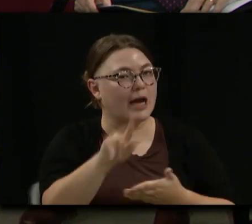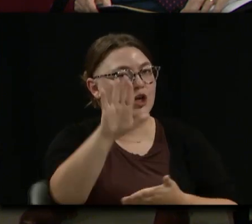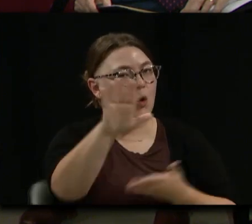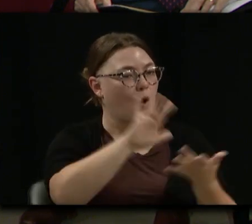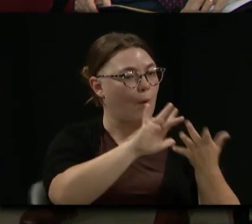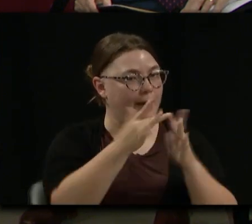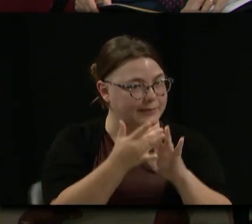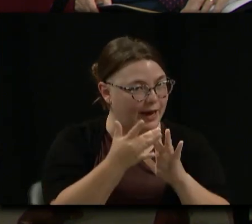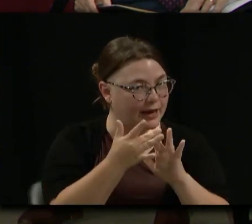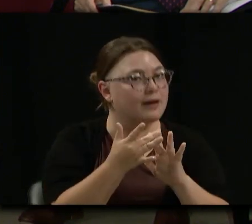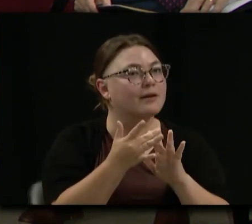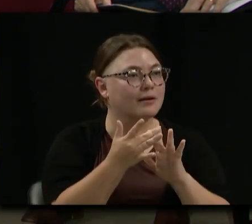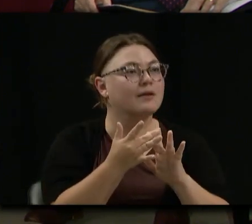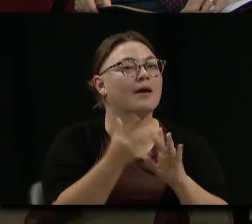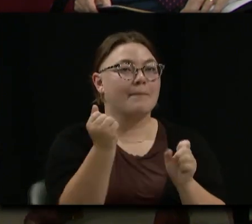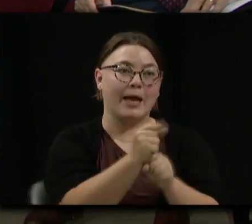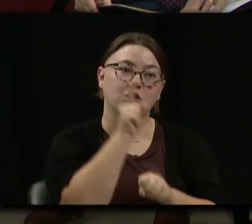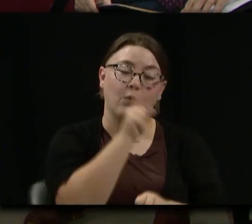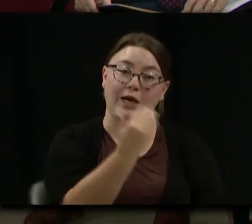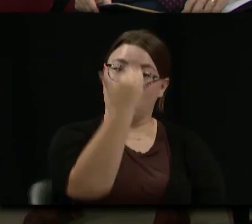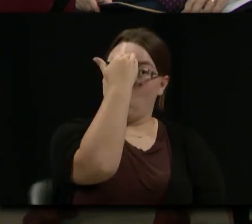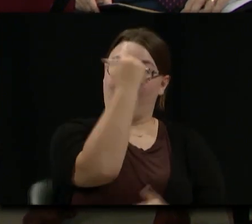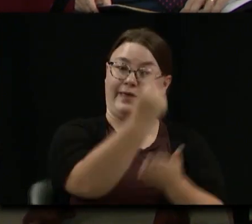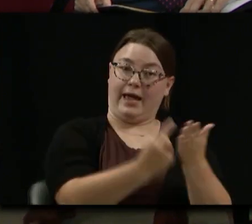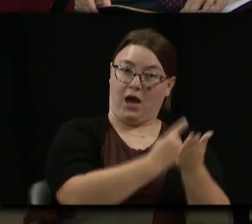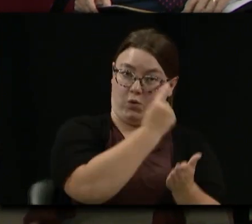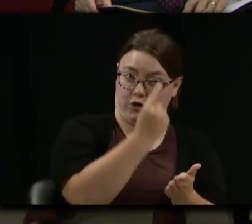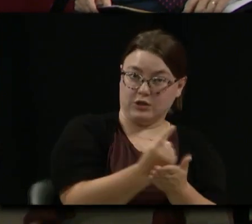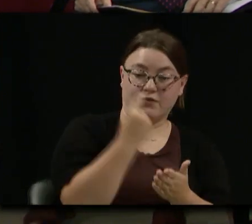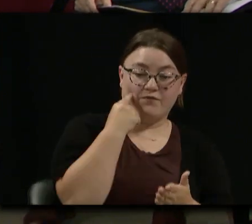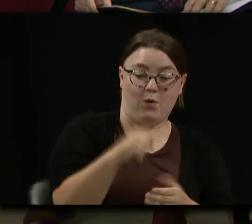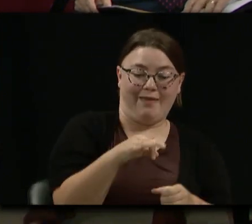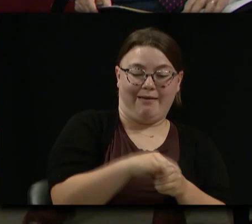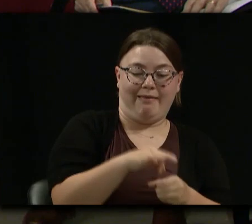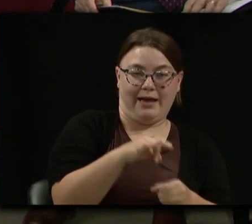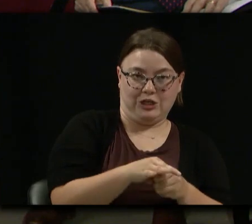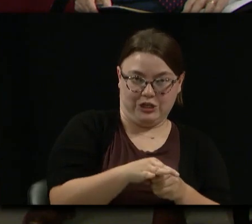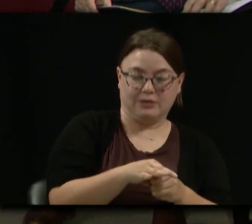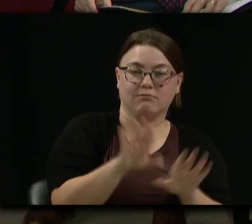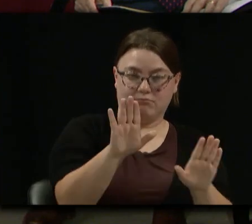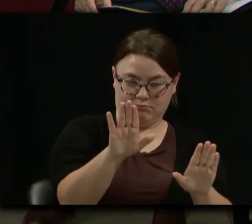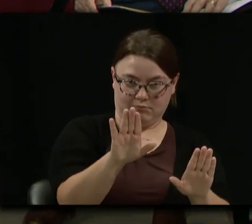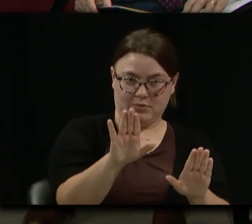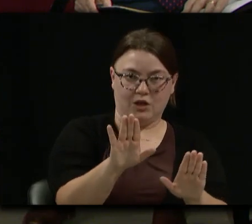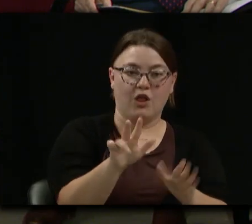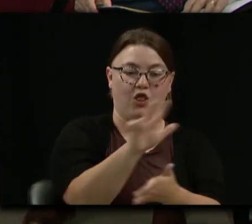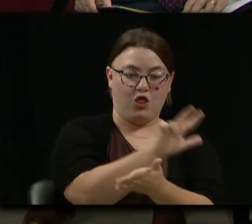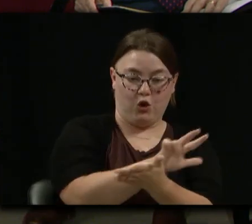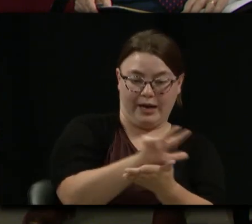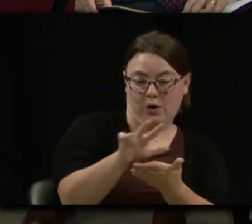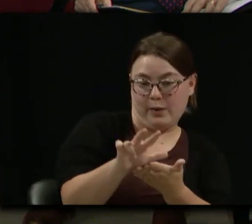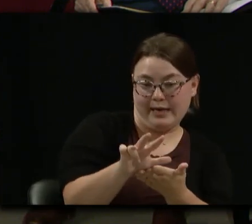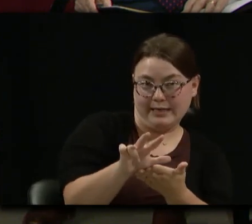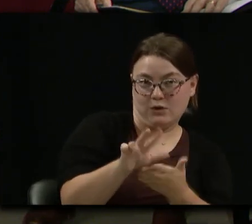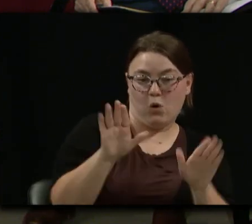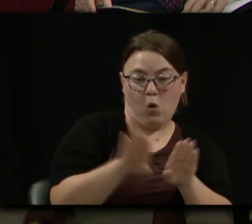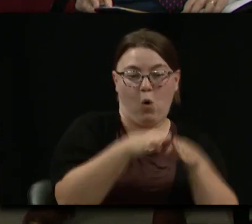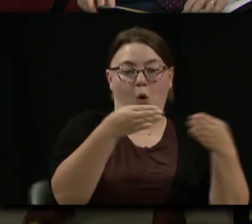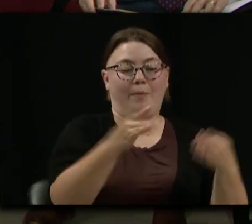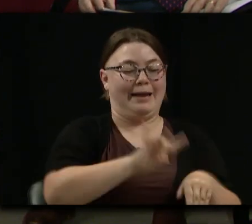voting hours for this upcoming election. Of course, the first 3 weeks, we have you 8 to 5